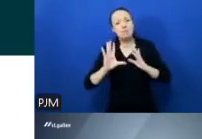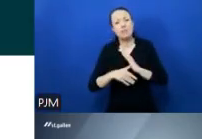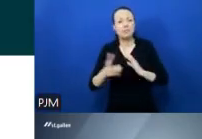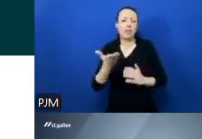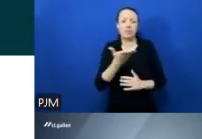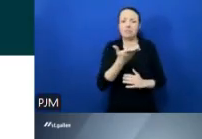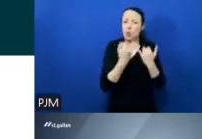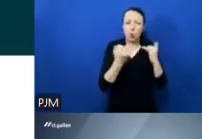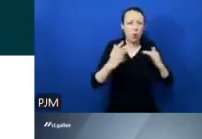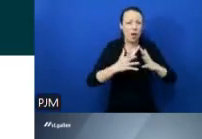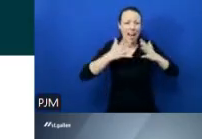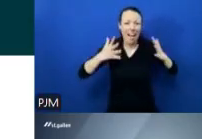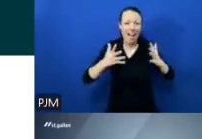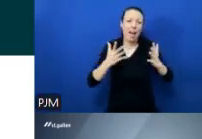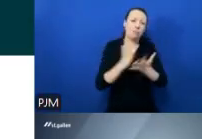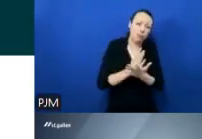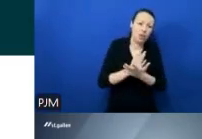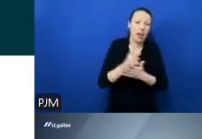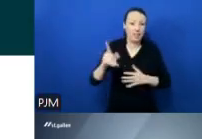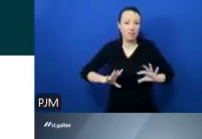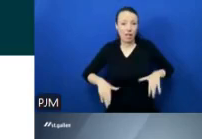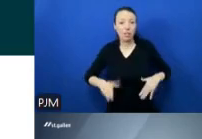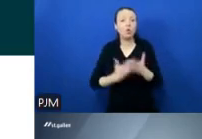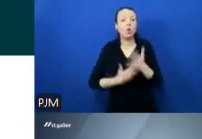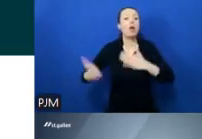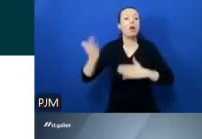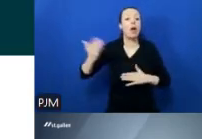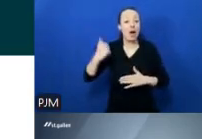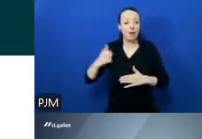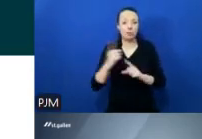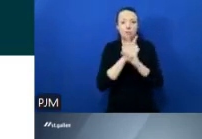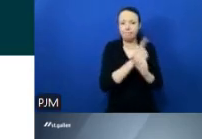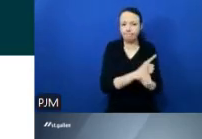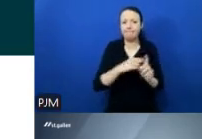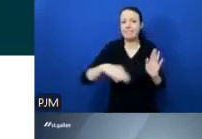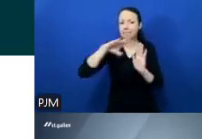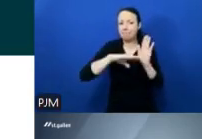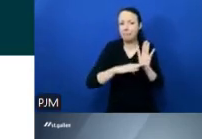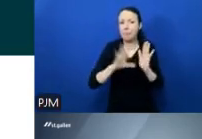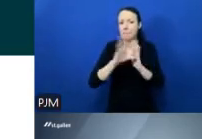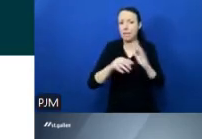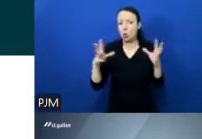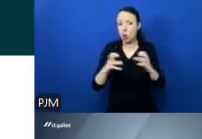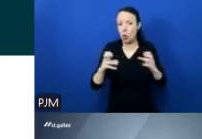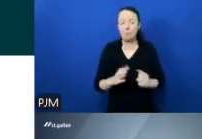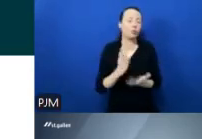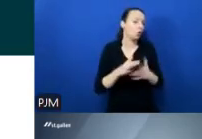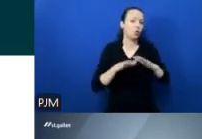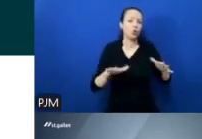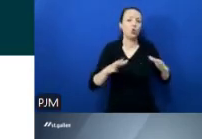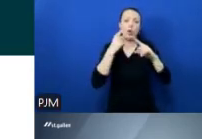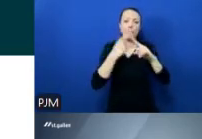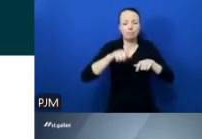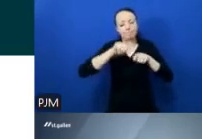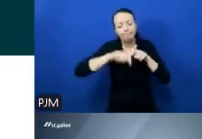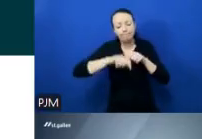All Swiss cities, big cities, are implementing the sponge city measures in the last years. We are